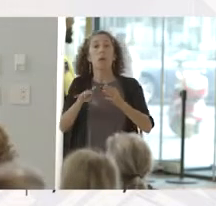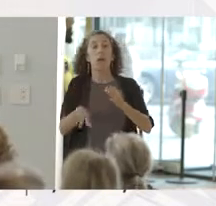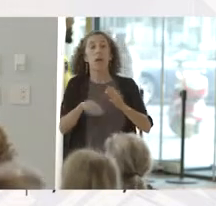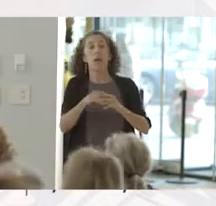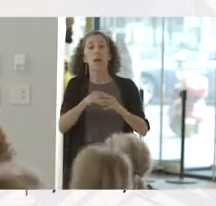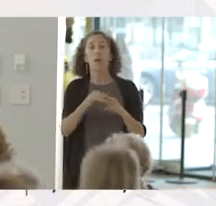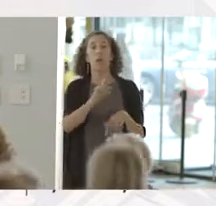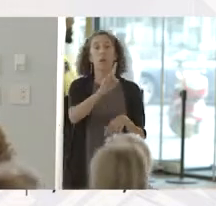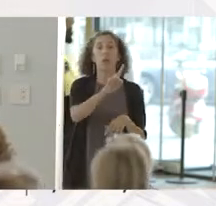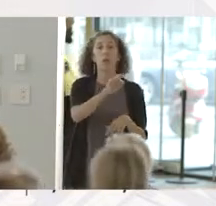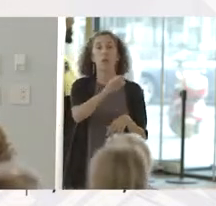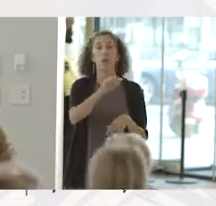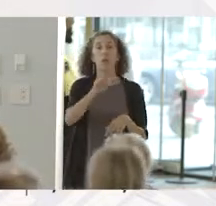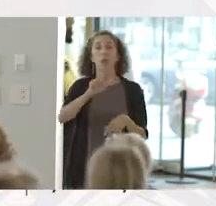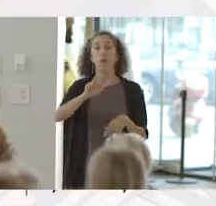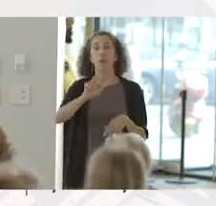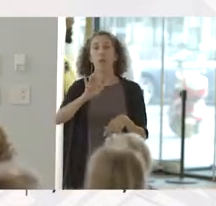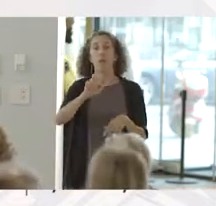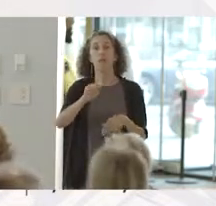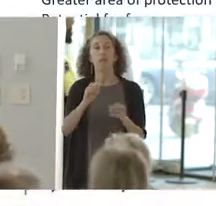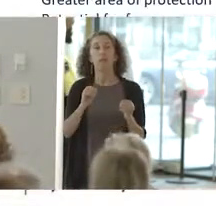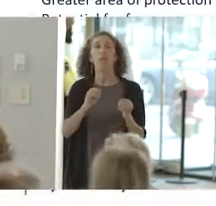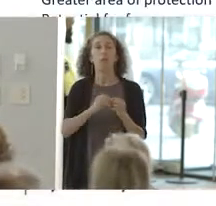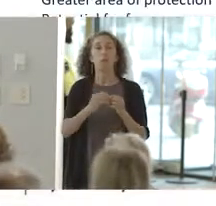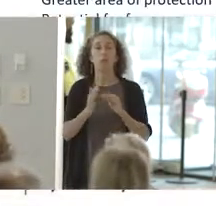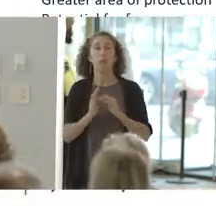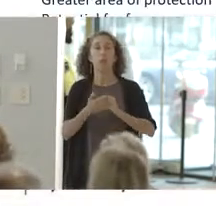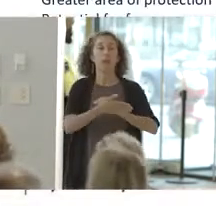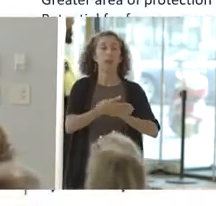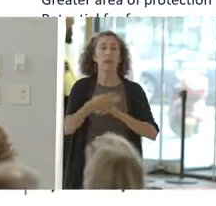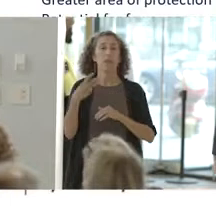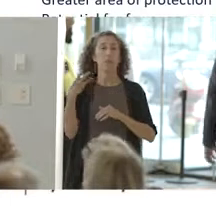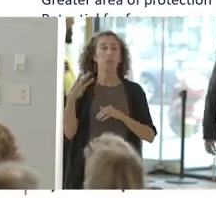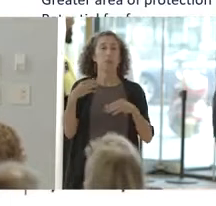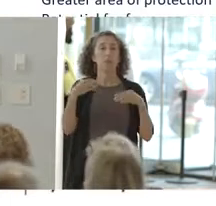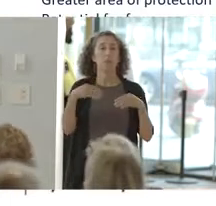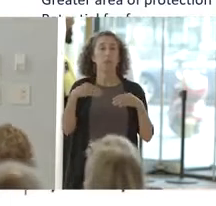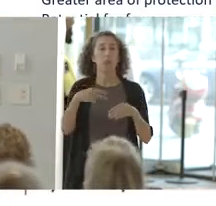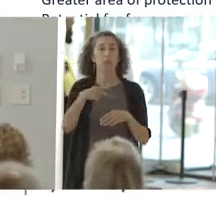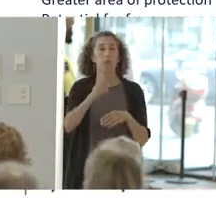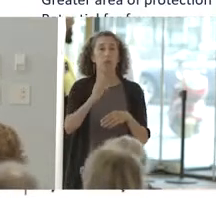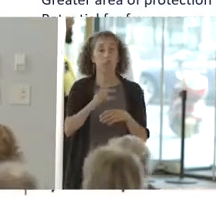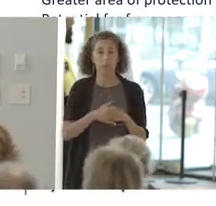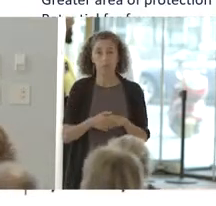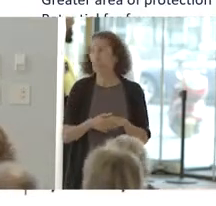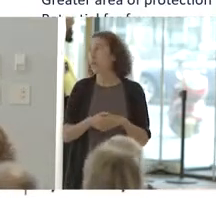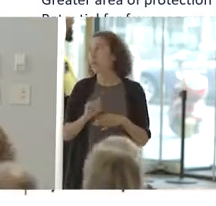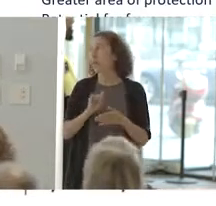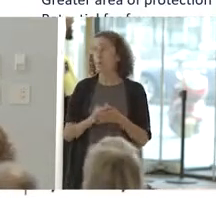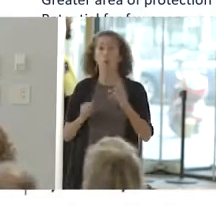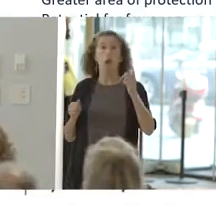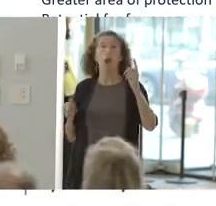3 feet along the edge of Washington Market Park. So that's our first reach. Between them, looking at the advantages